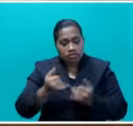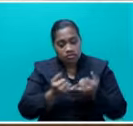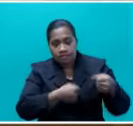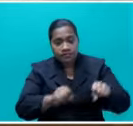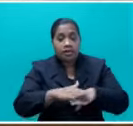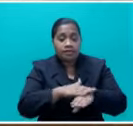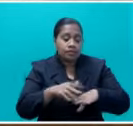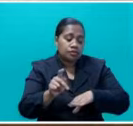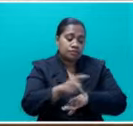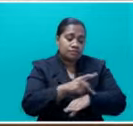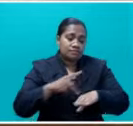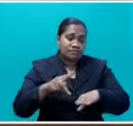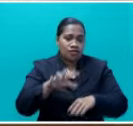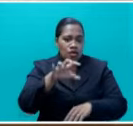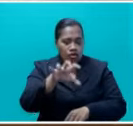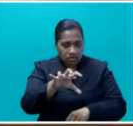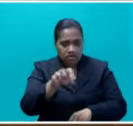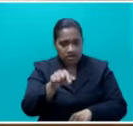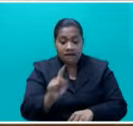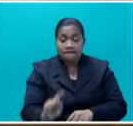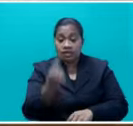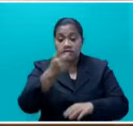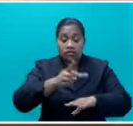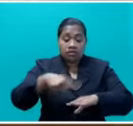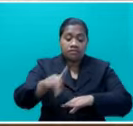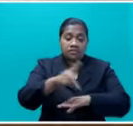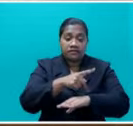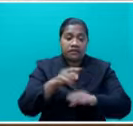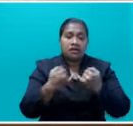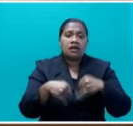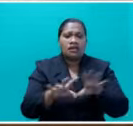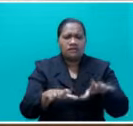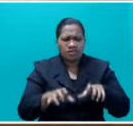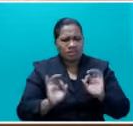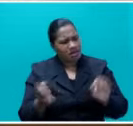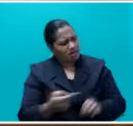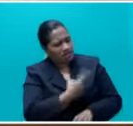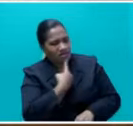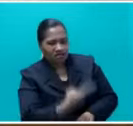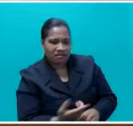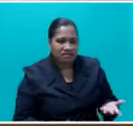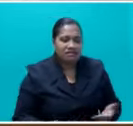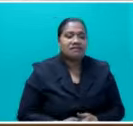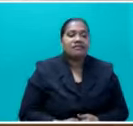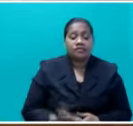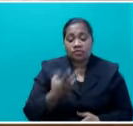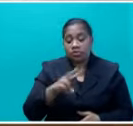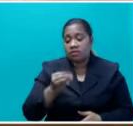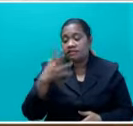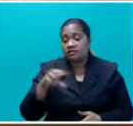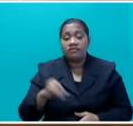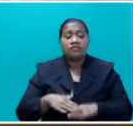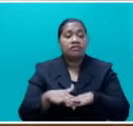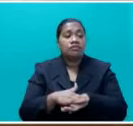continent. This is the first for the Pacific Islands Forum. None of them mentioned this. The 2050 strategy for the Blue